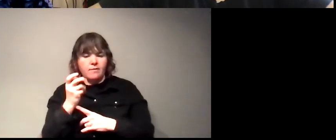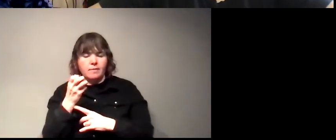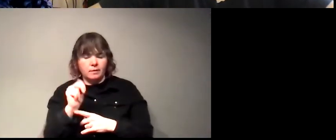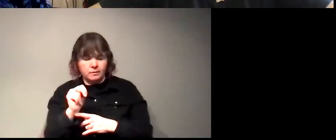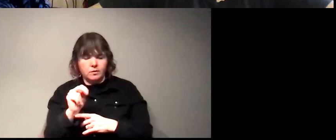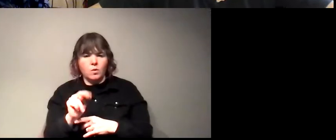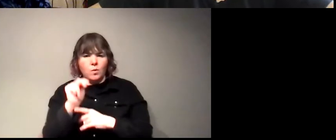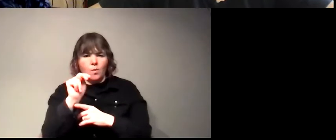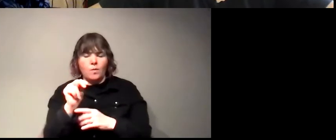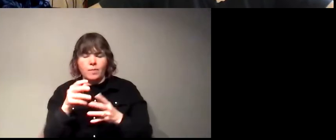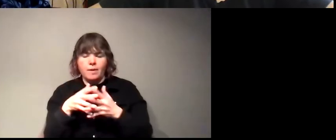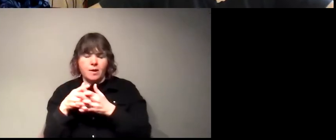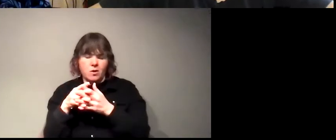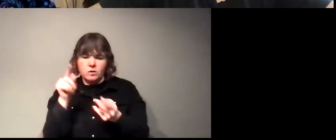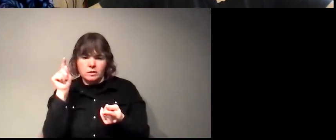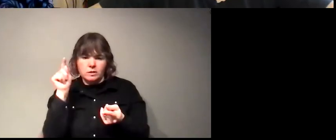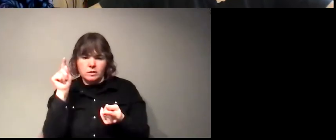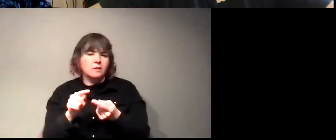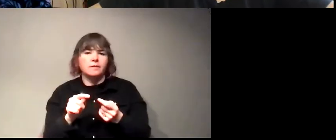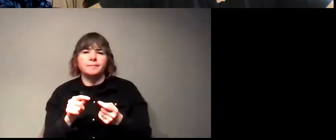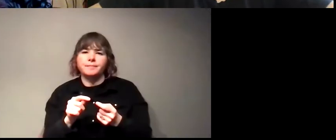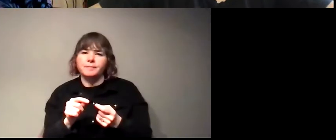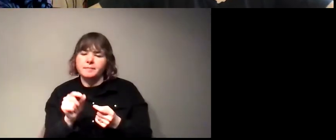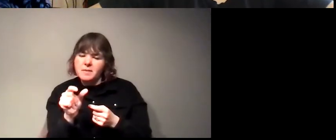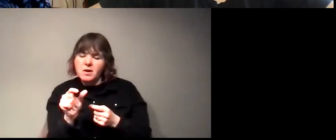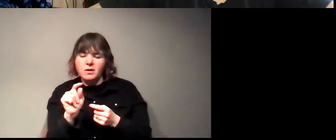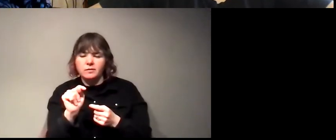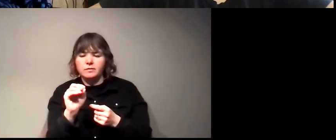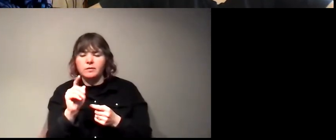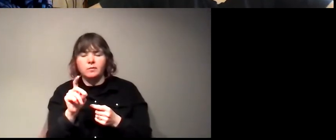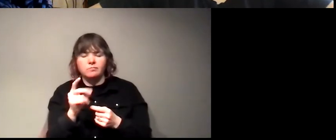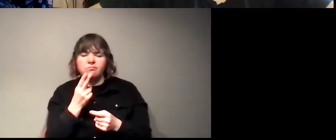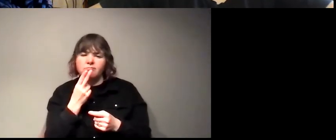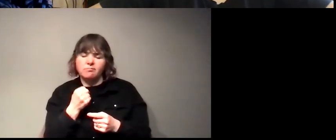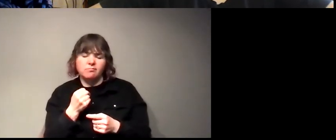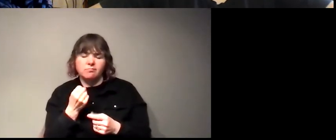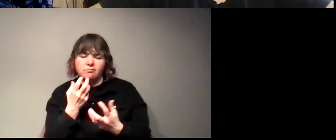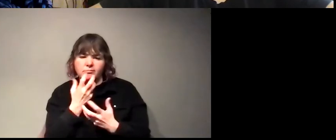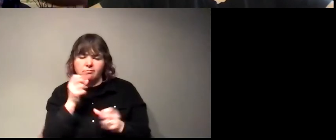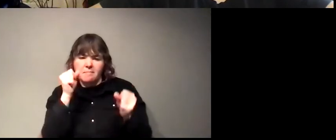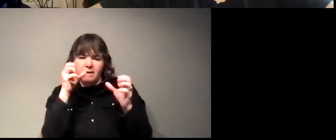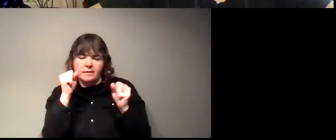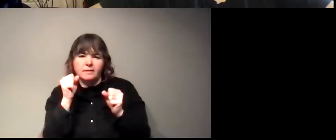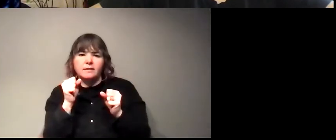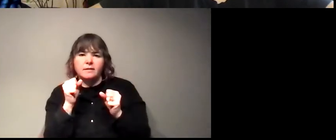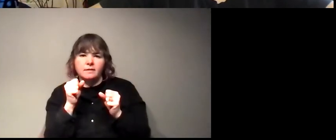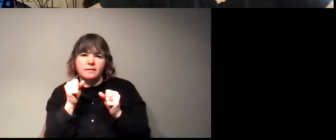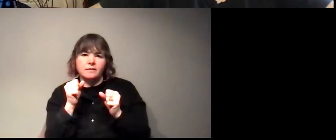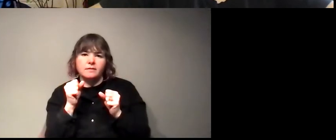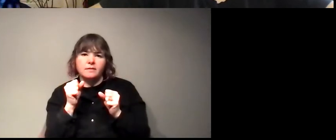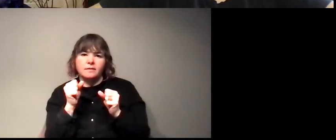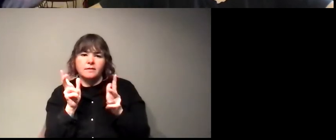America. They're they're just this little tiny toad, super cute, amazing. So they would just